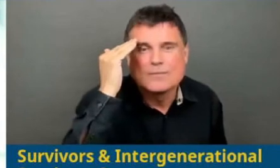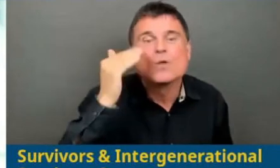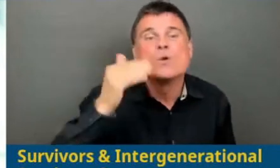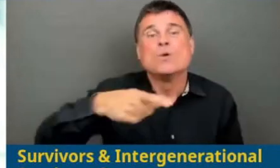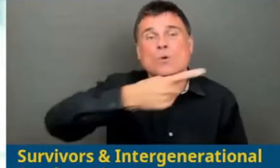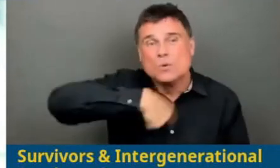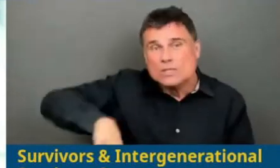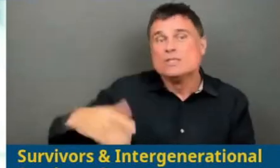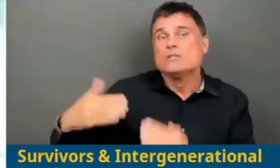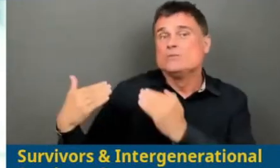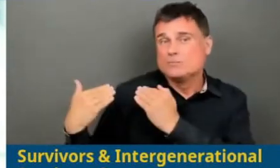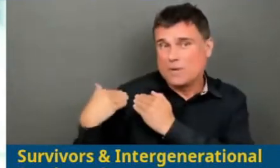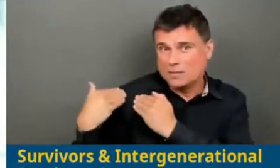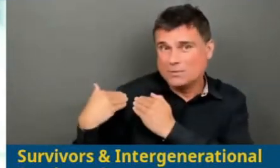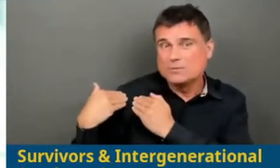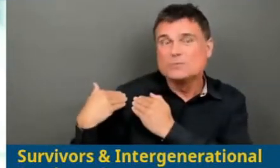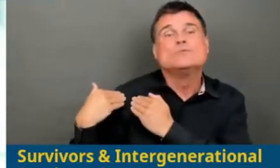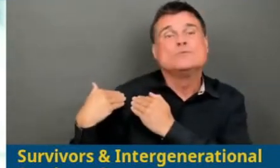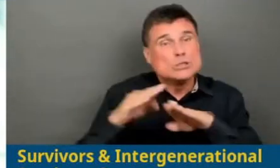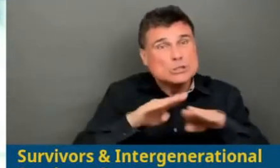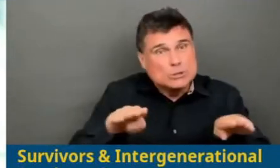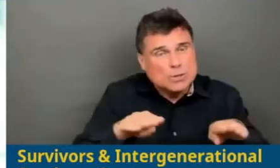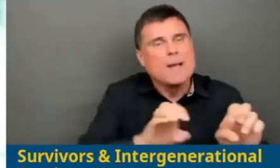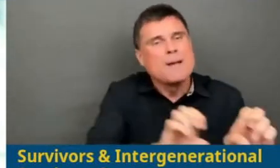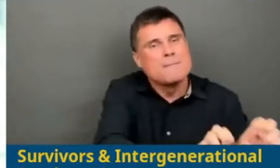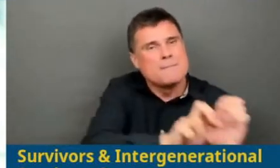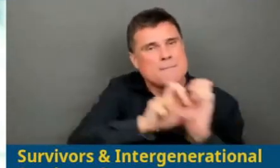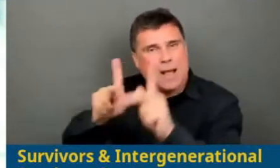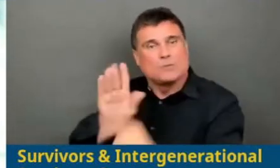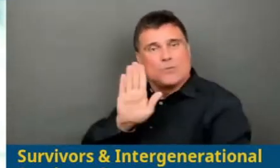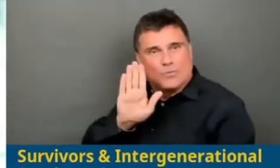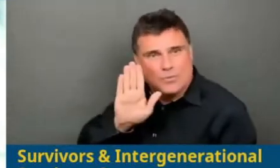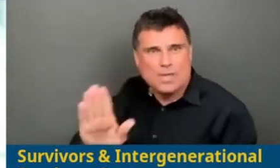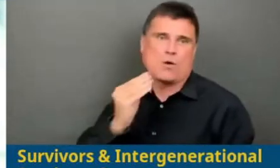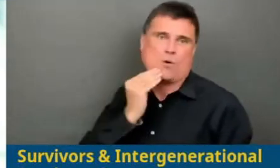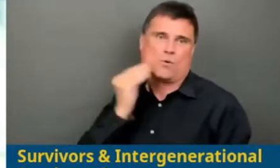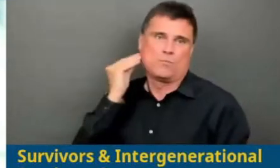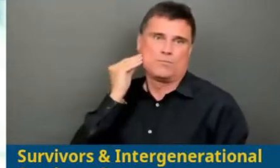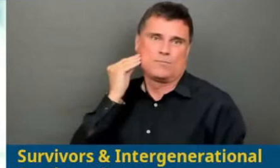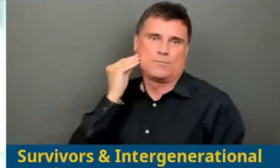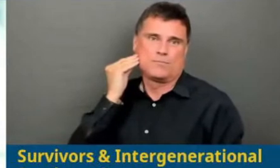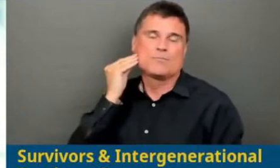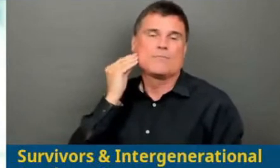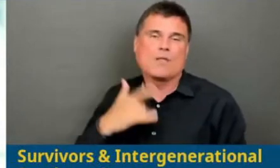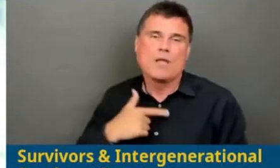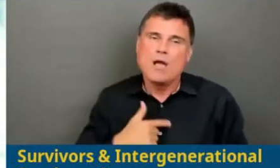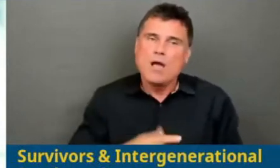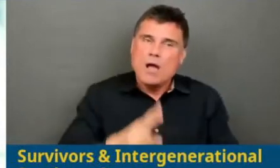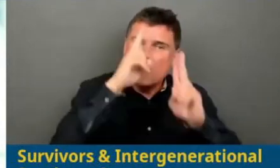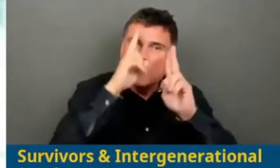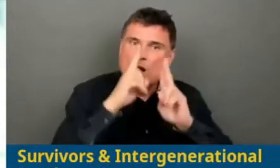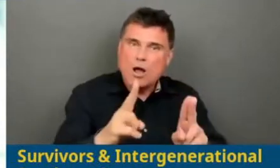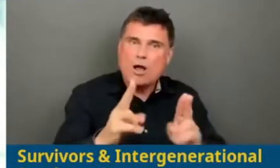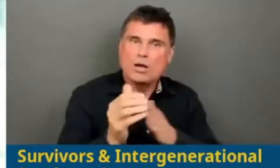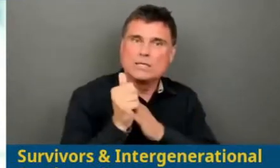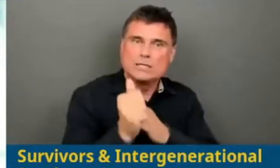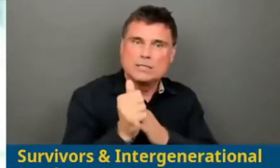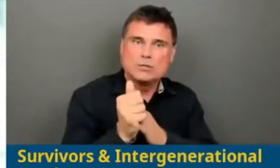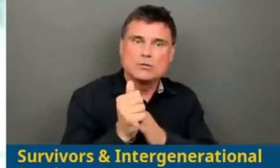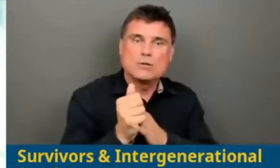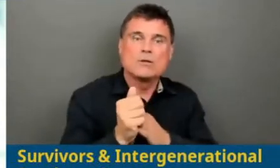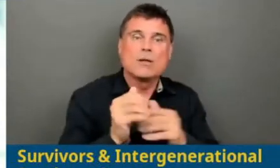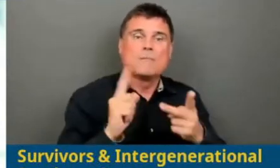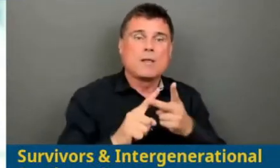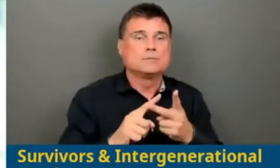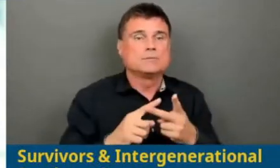ones home. I honor the leaders and the health leads from the